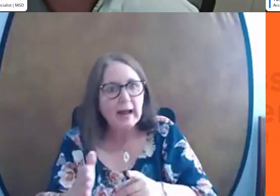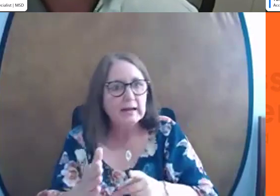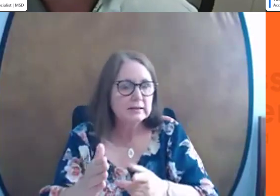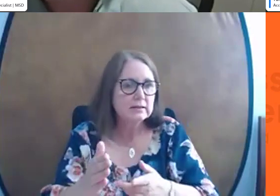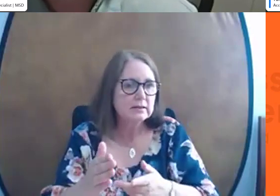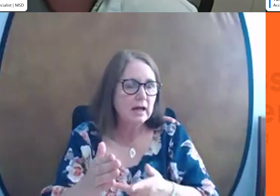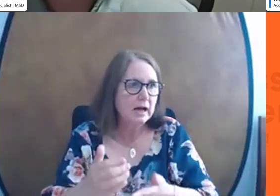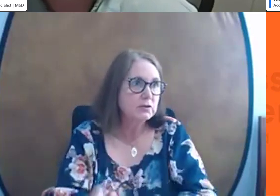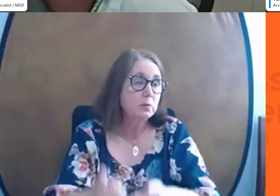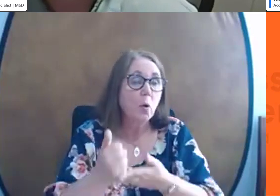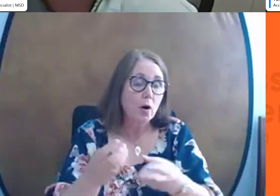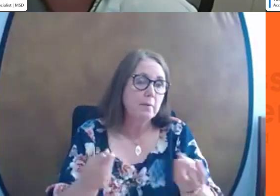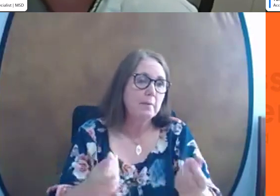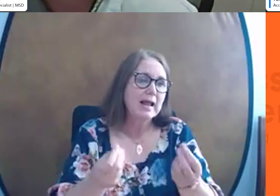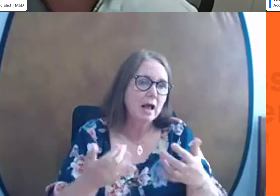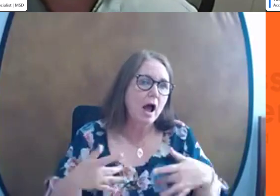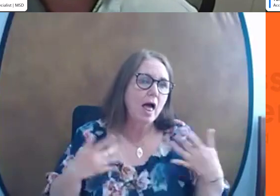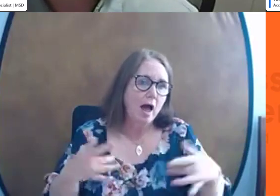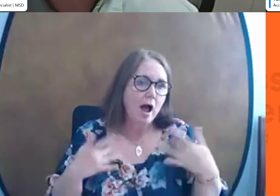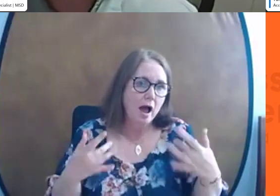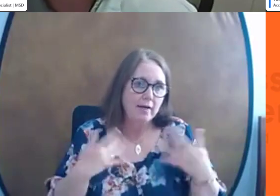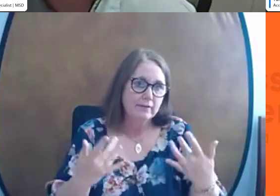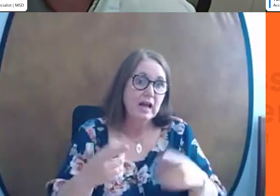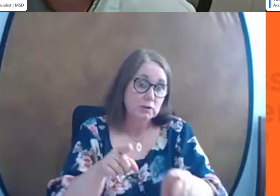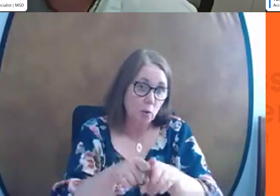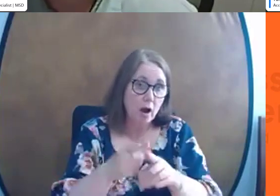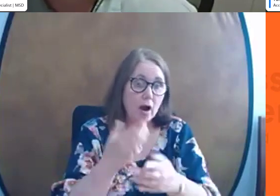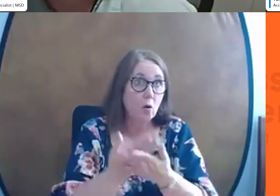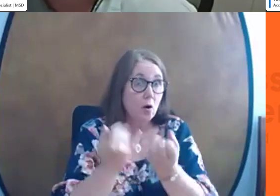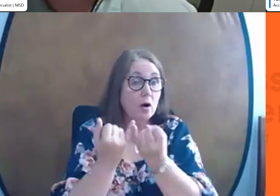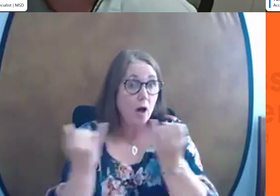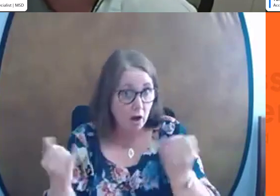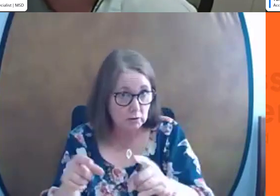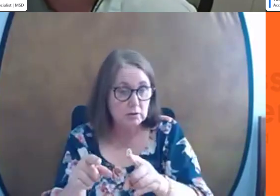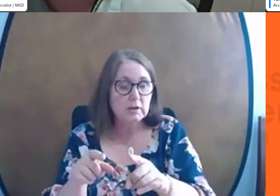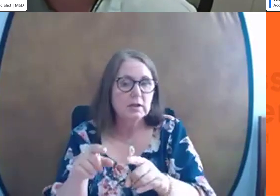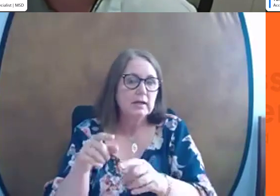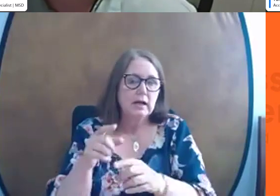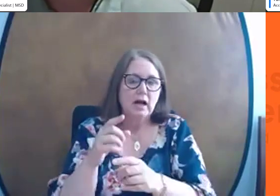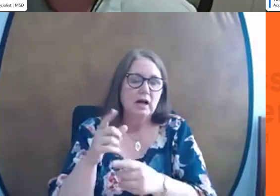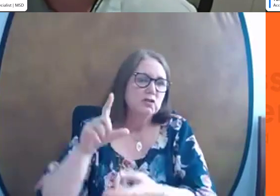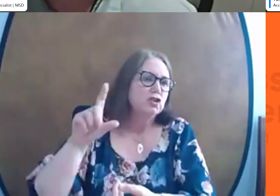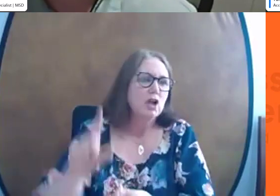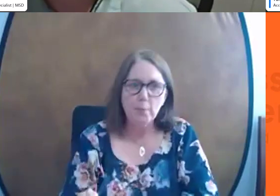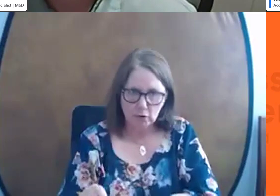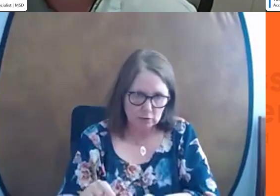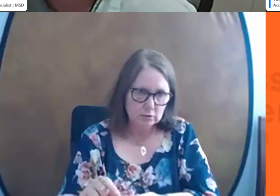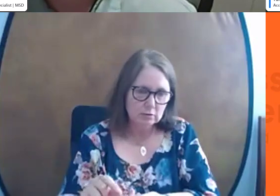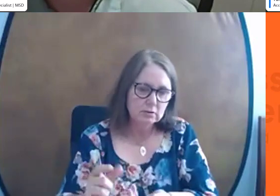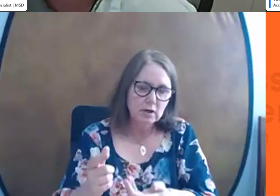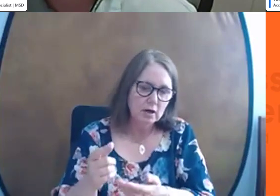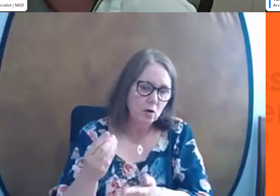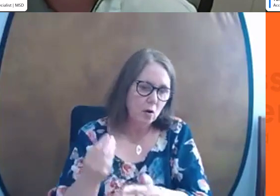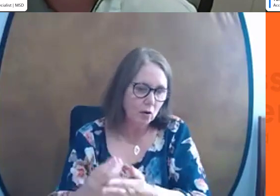to incorporate naturally some revenue. But I just think that, it's just, that is a very real issue, whether it's